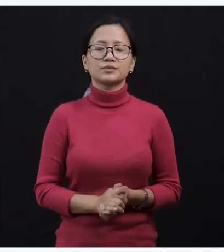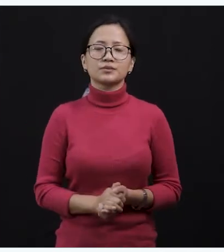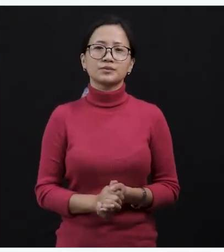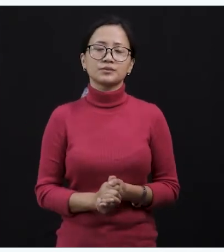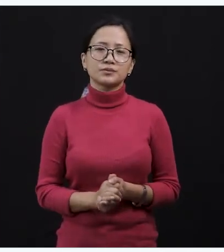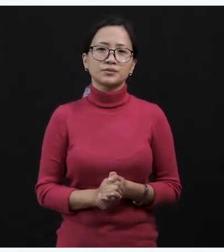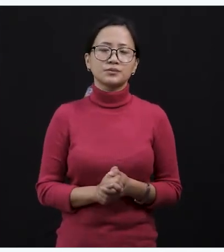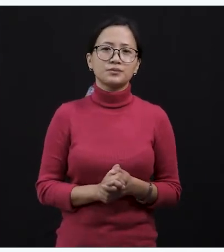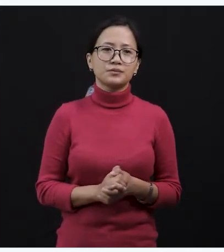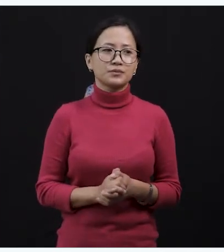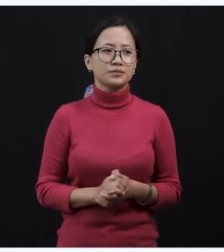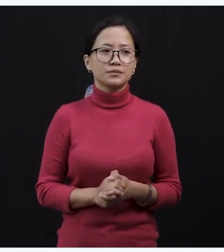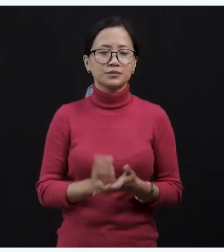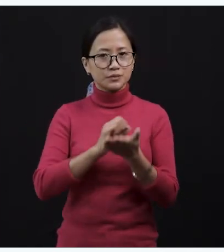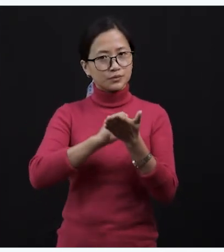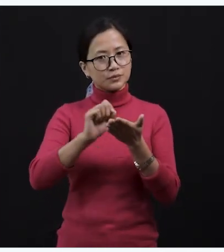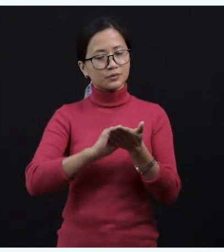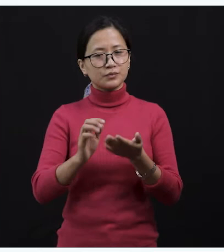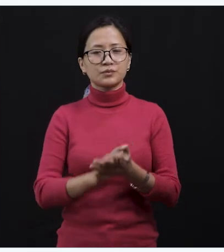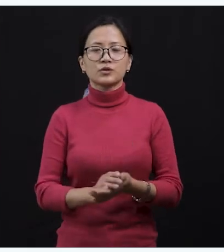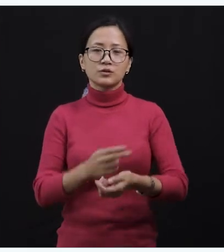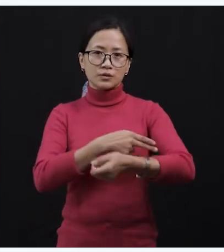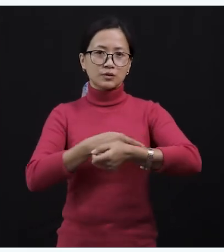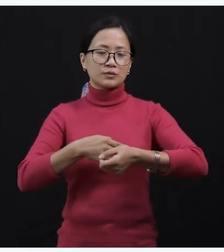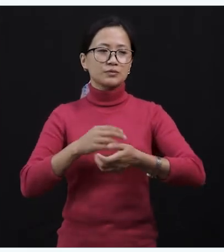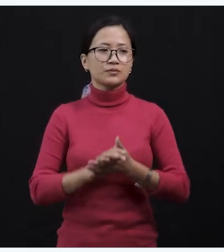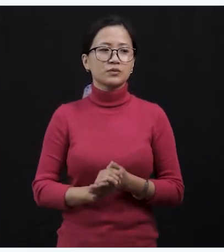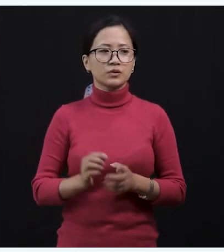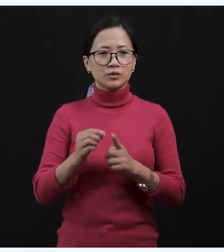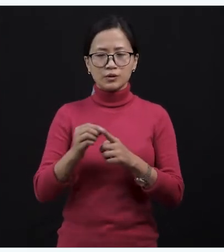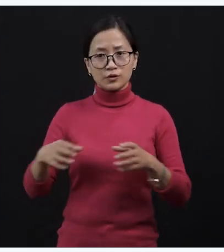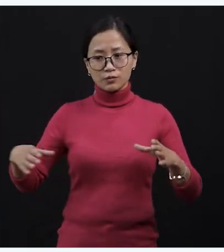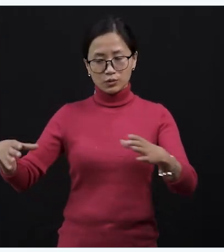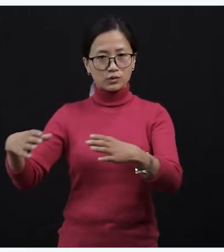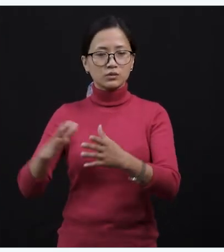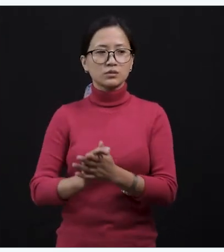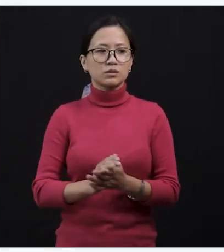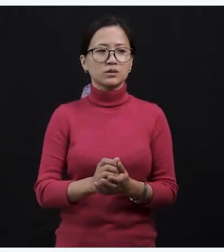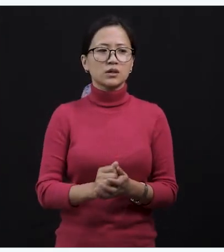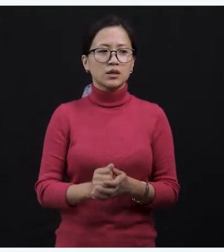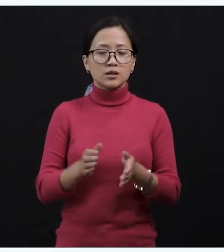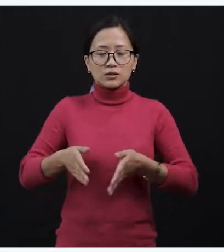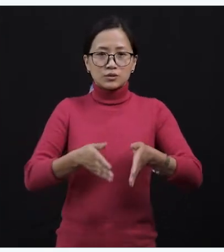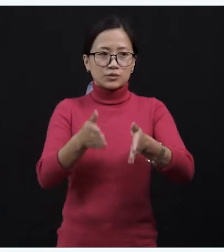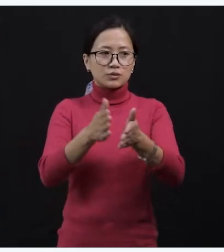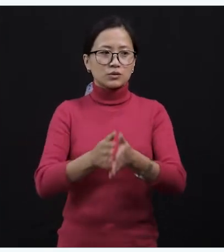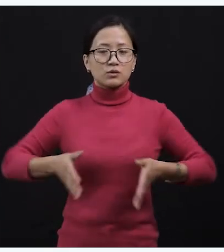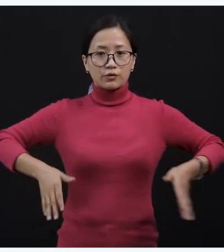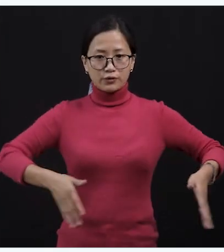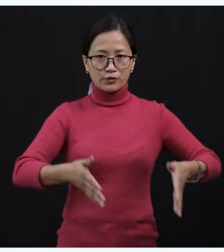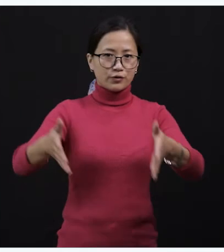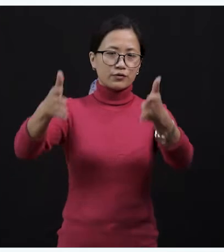right? So I've written the names over here as well. We have ponds, streams, lakes,